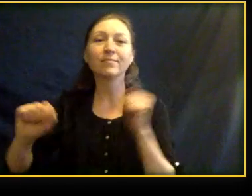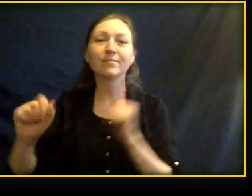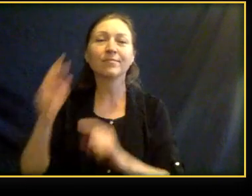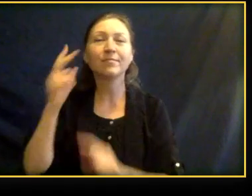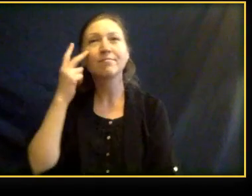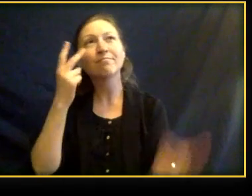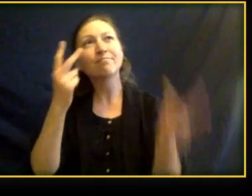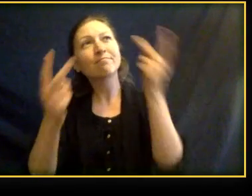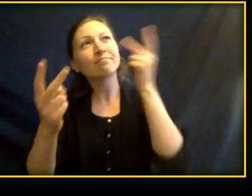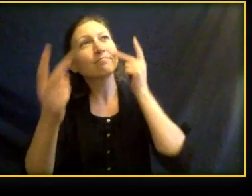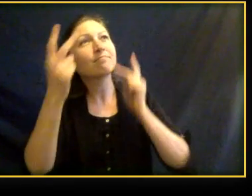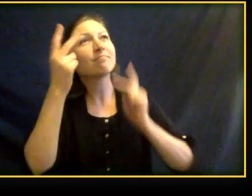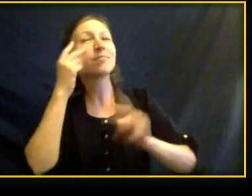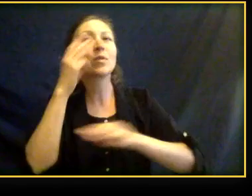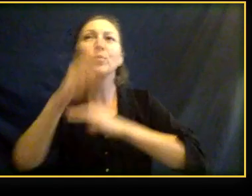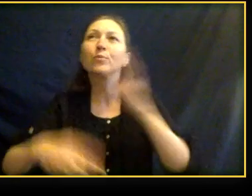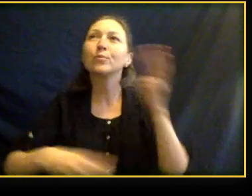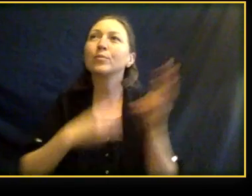unfold.